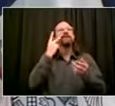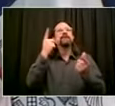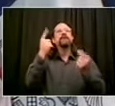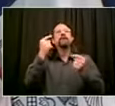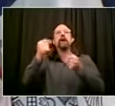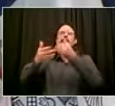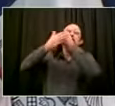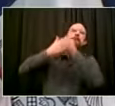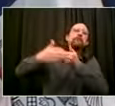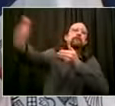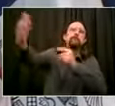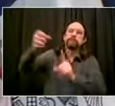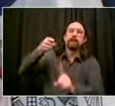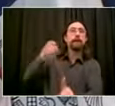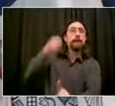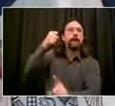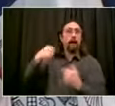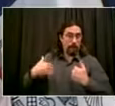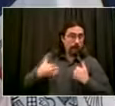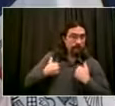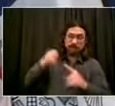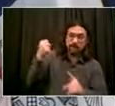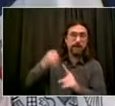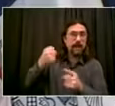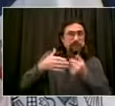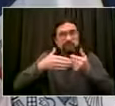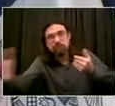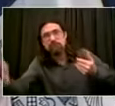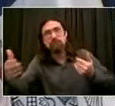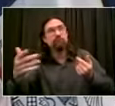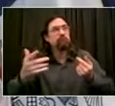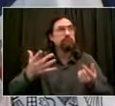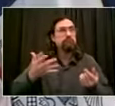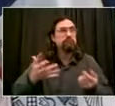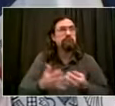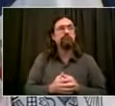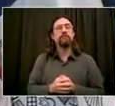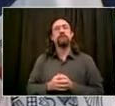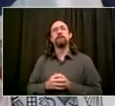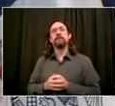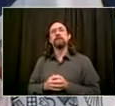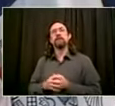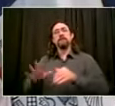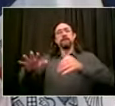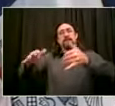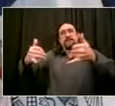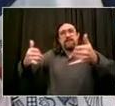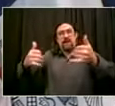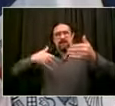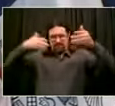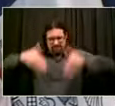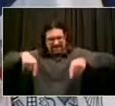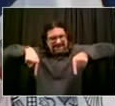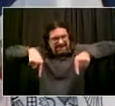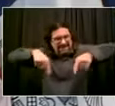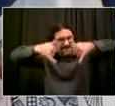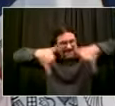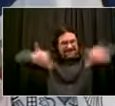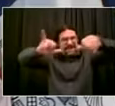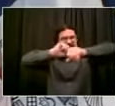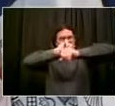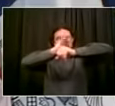issue going forward to the city. How can we help those who did so much for us? Go ahead, Bob. As a follow-up, one